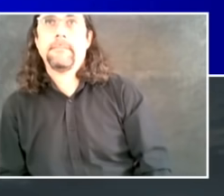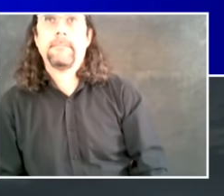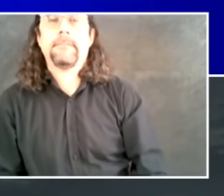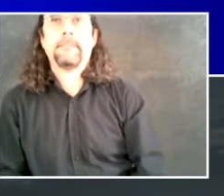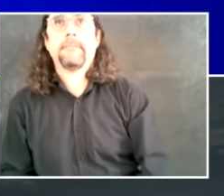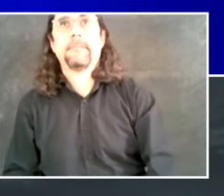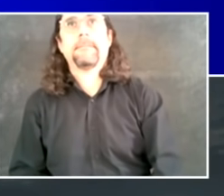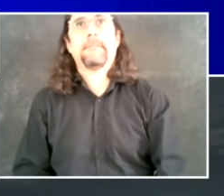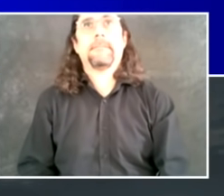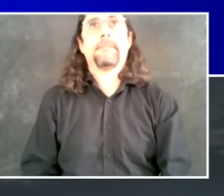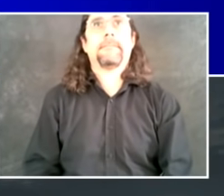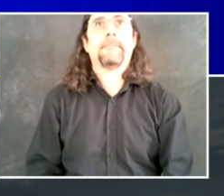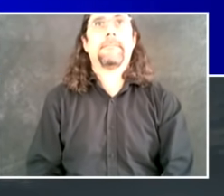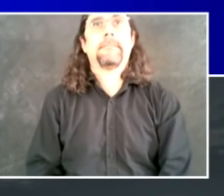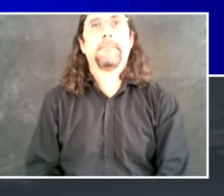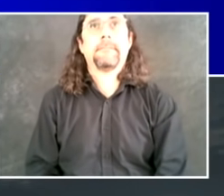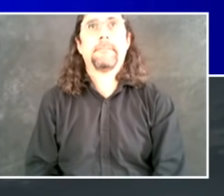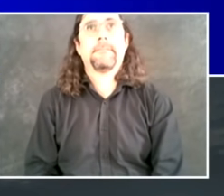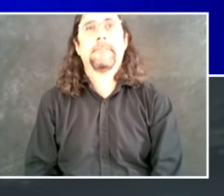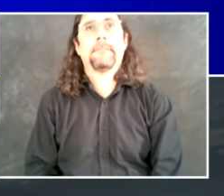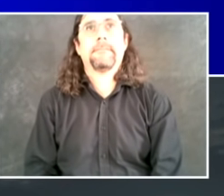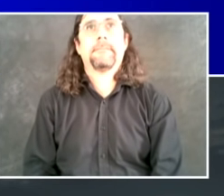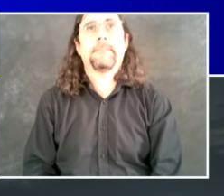program intensely, please go to